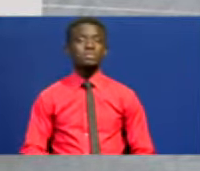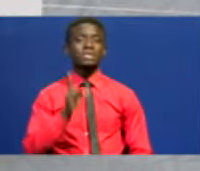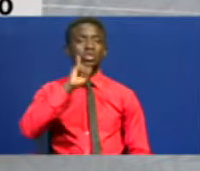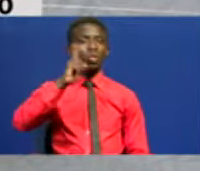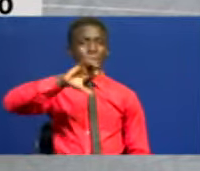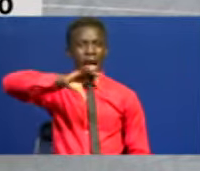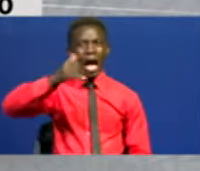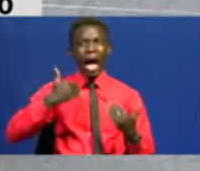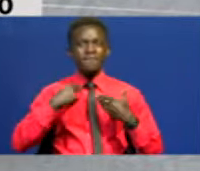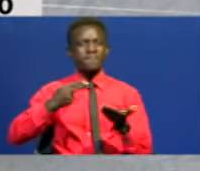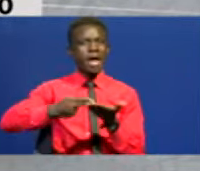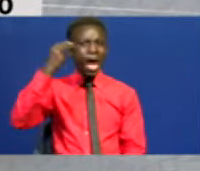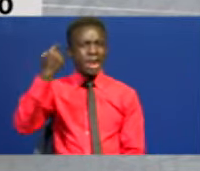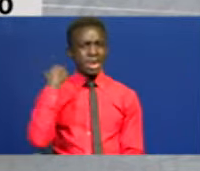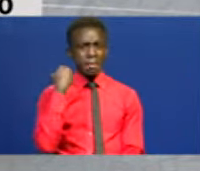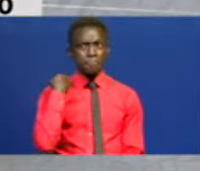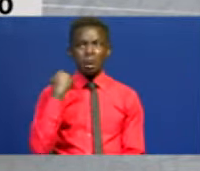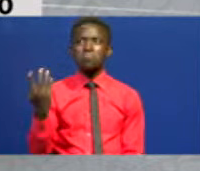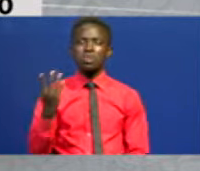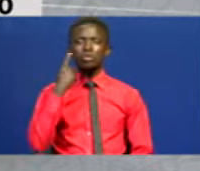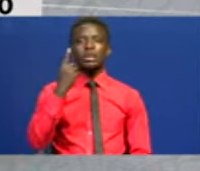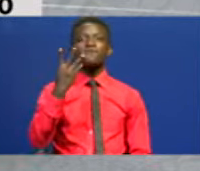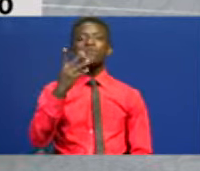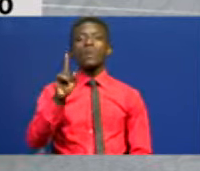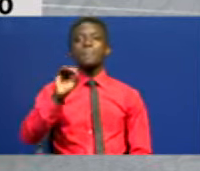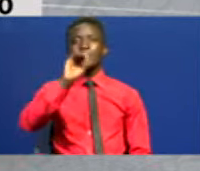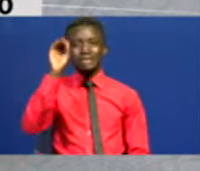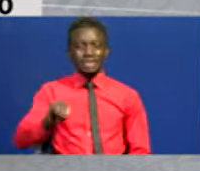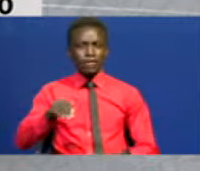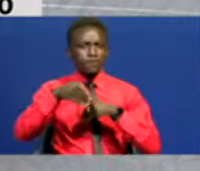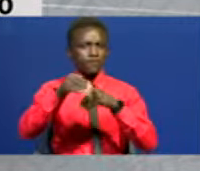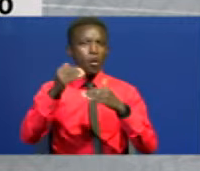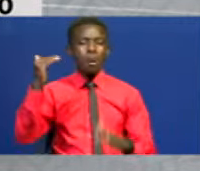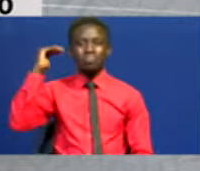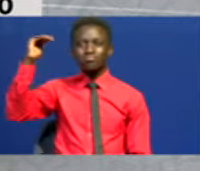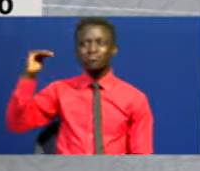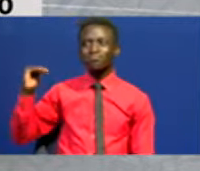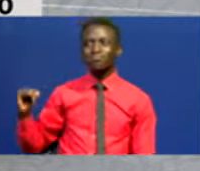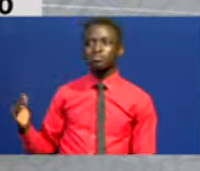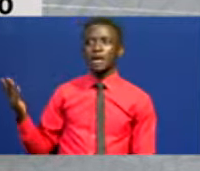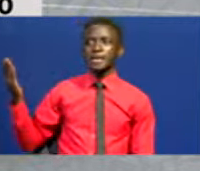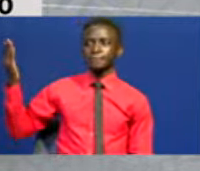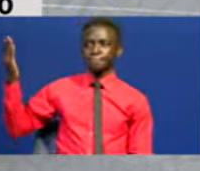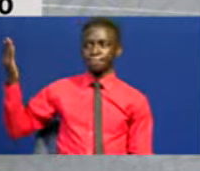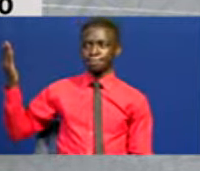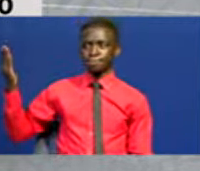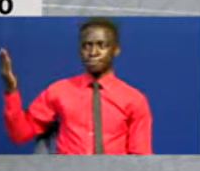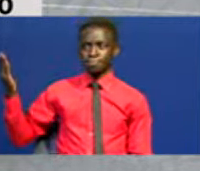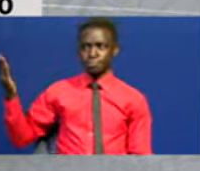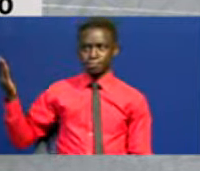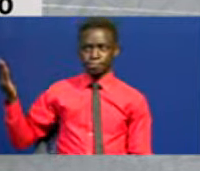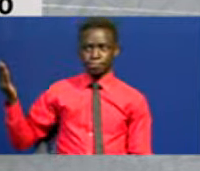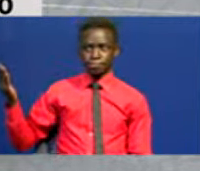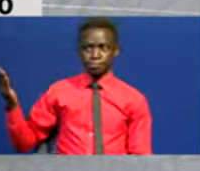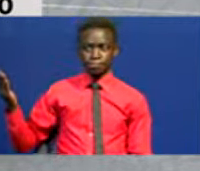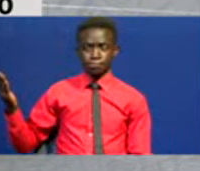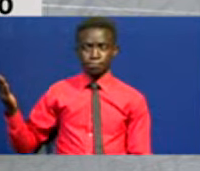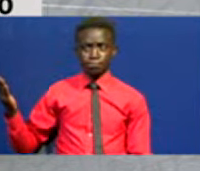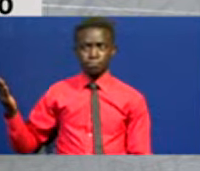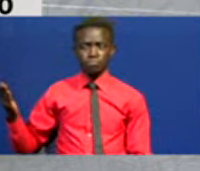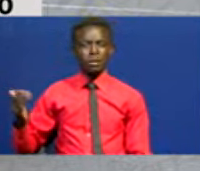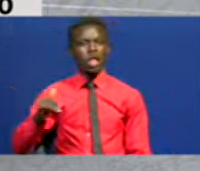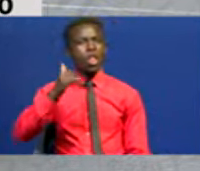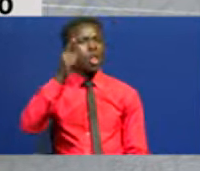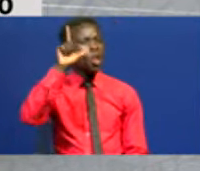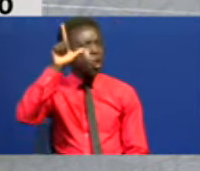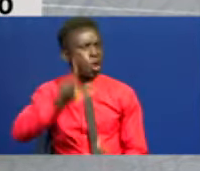highest proportion at 41%, followed by Mombasa County at 37%. Counties with the lowest proportion of youth to the